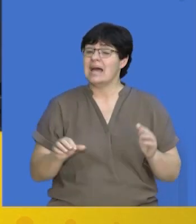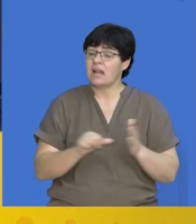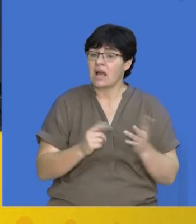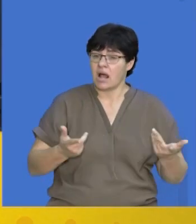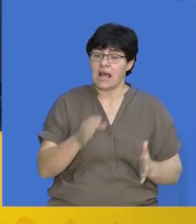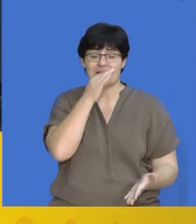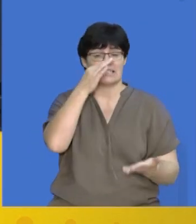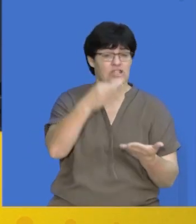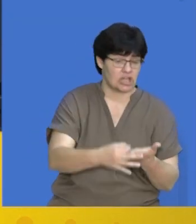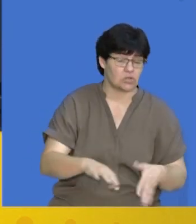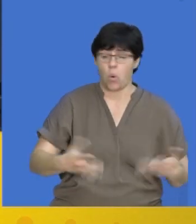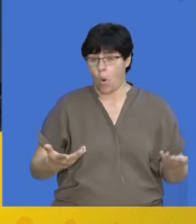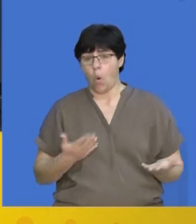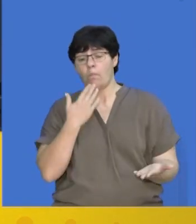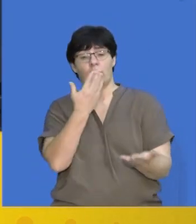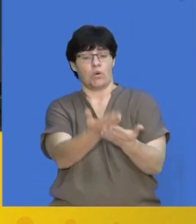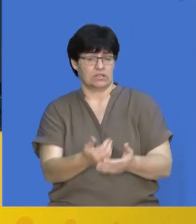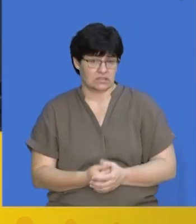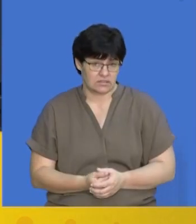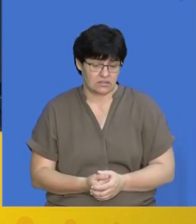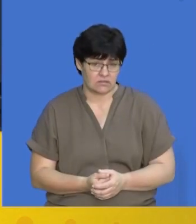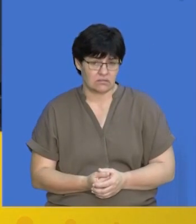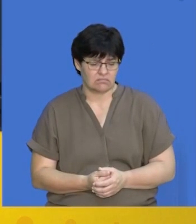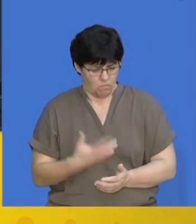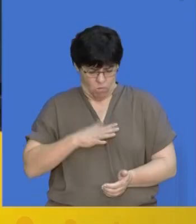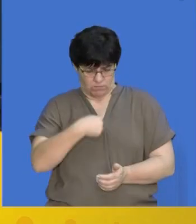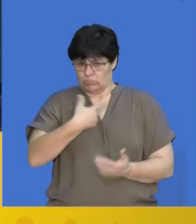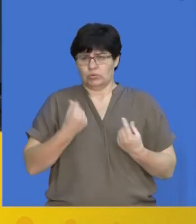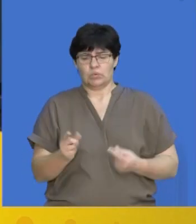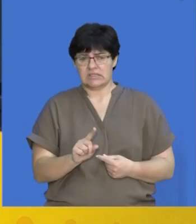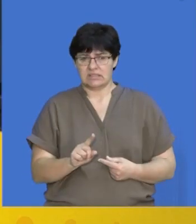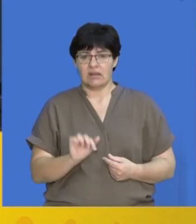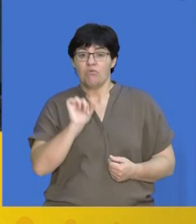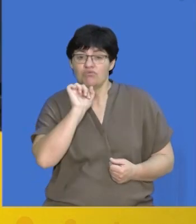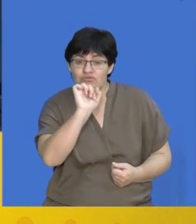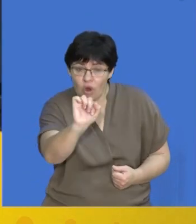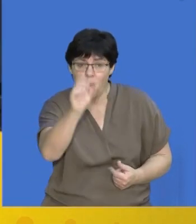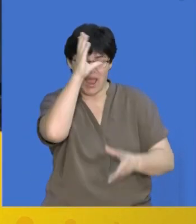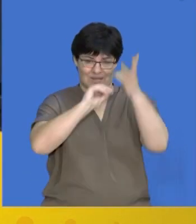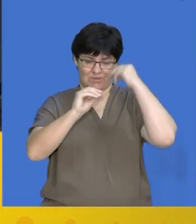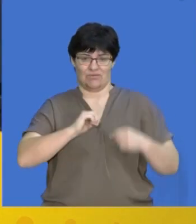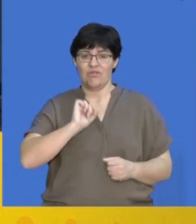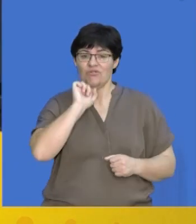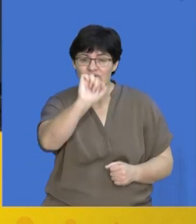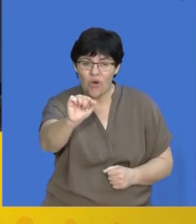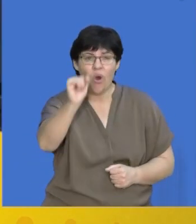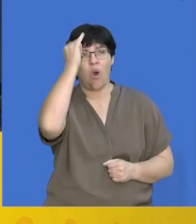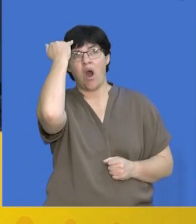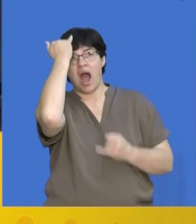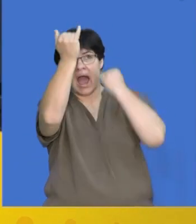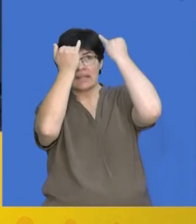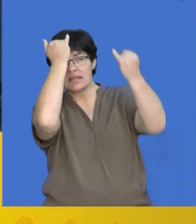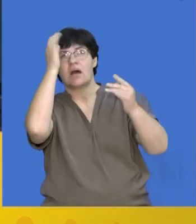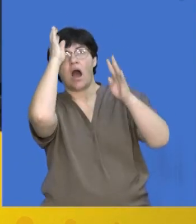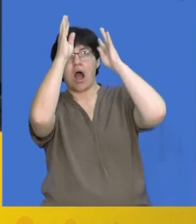like suggest and propose. What is being asked of you? Your experiences, your ideas must